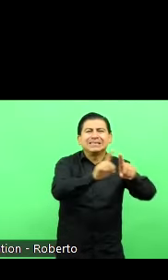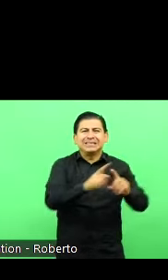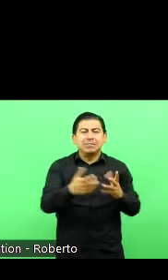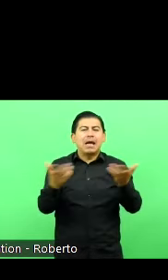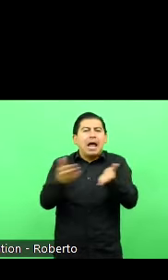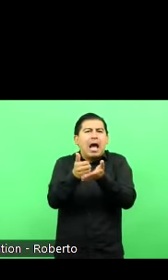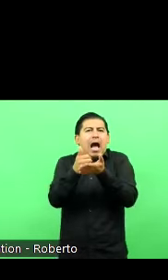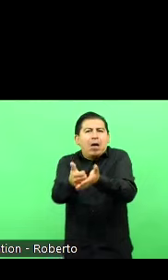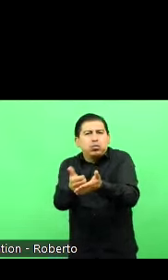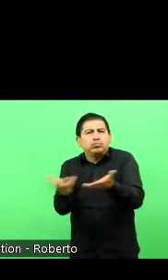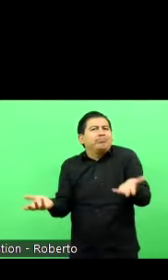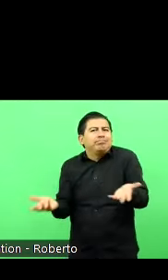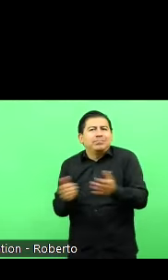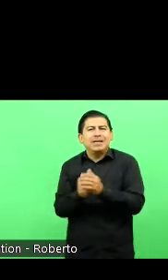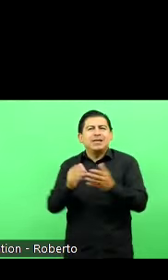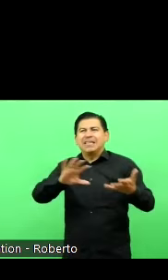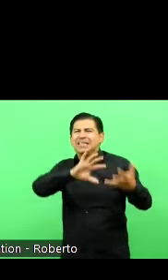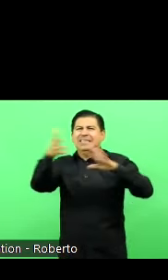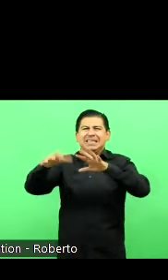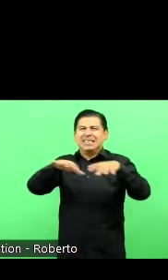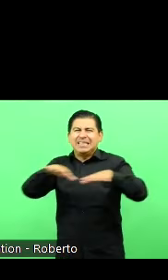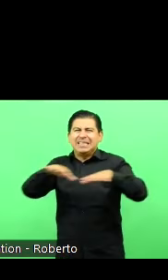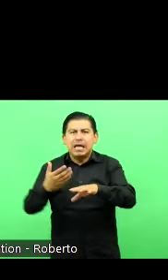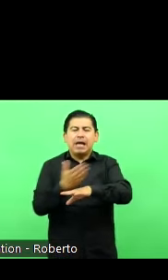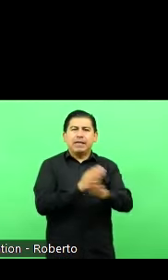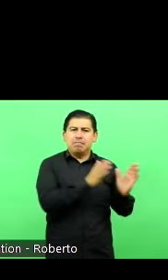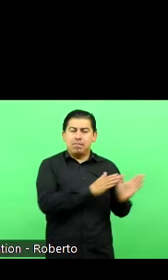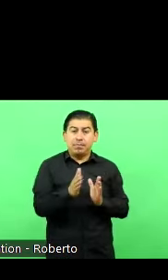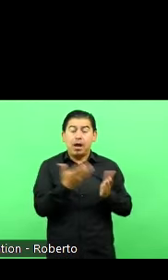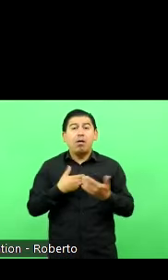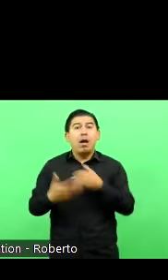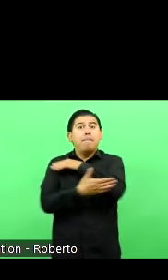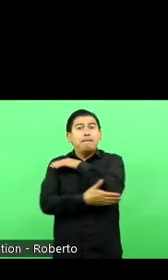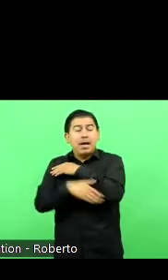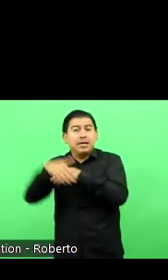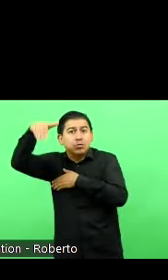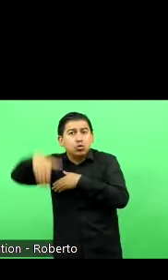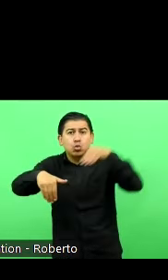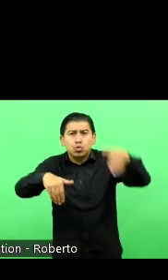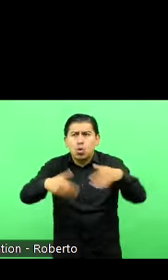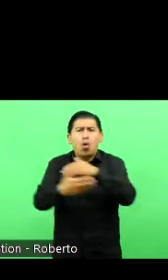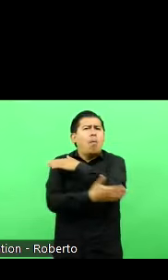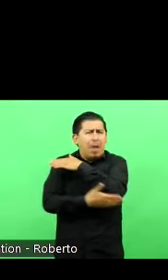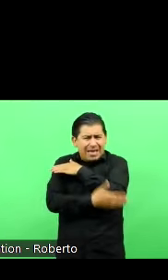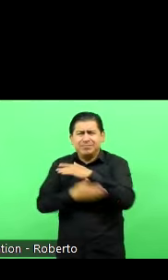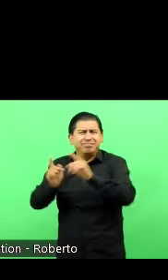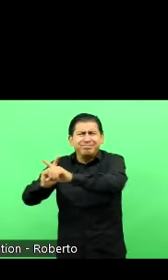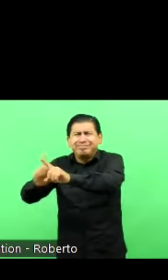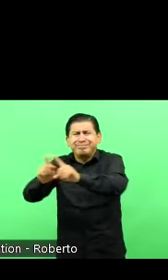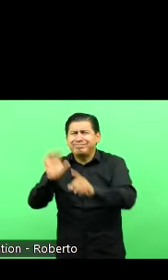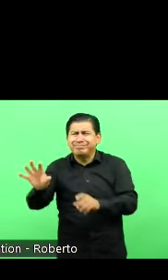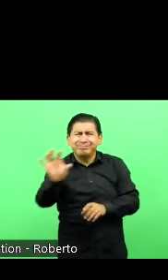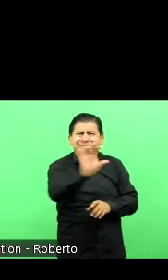to co-develop adaptive technological solutions, and implement localized strategies that drive long-term resilience